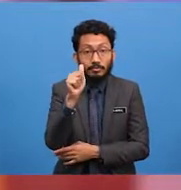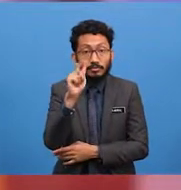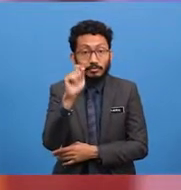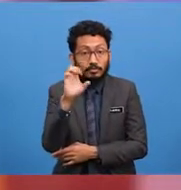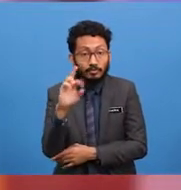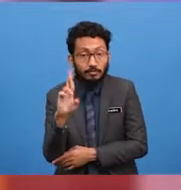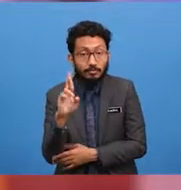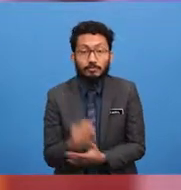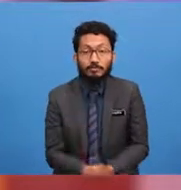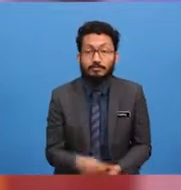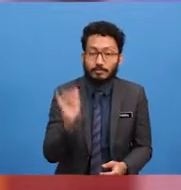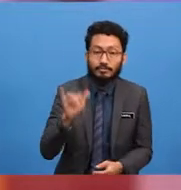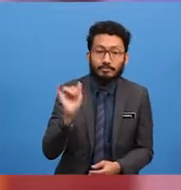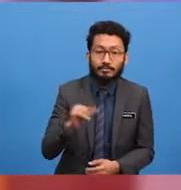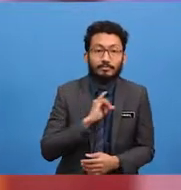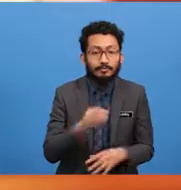Yes, I do.